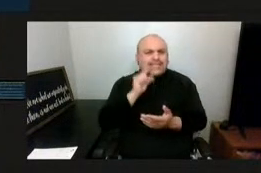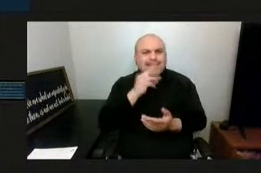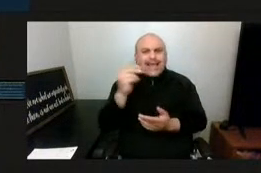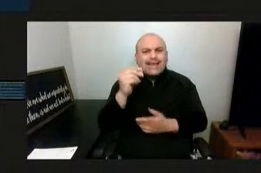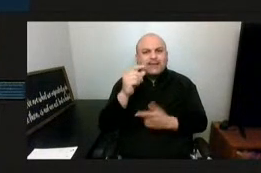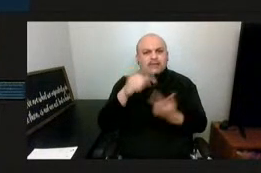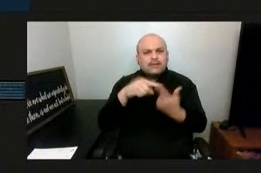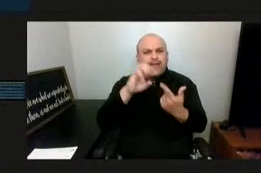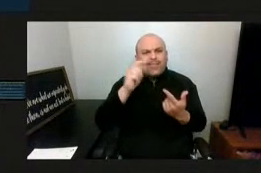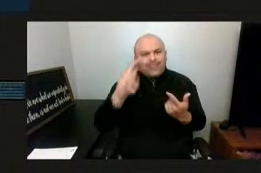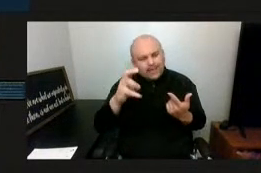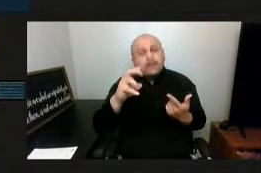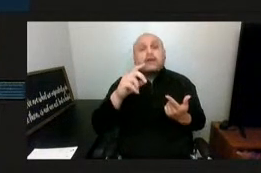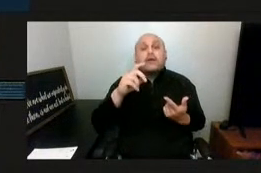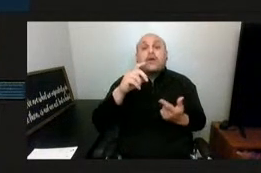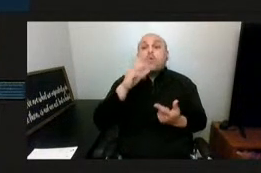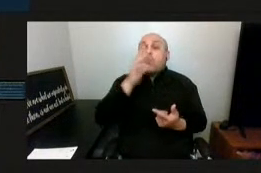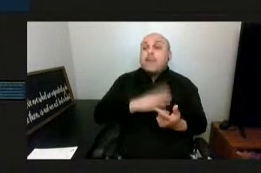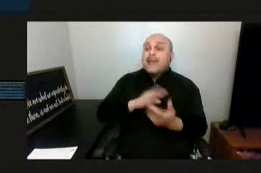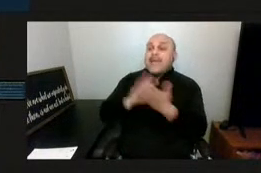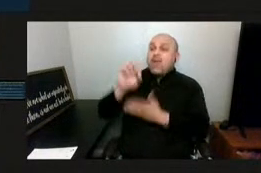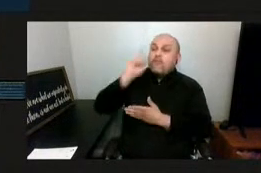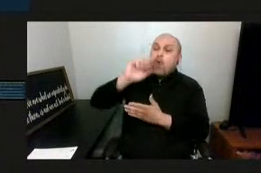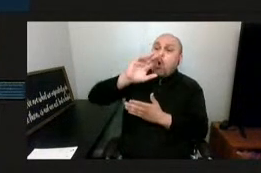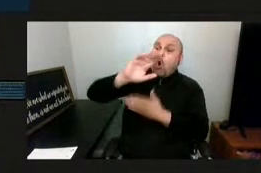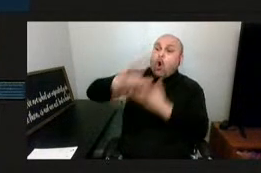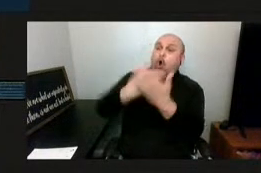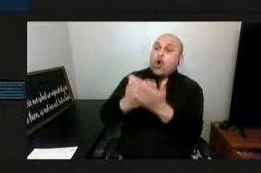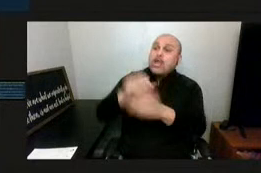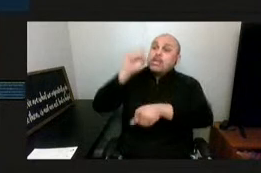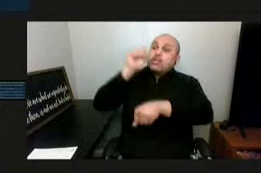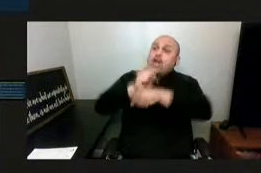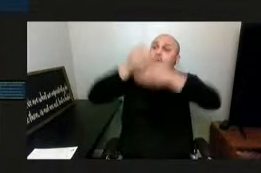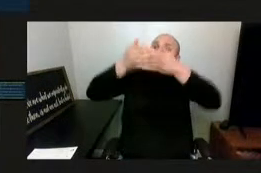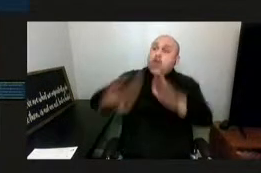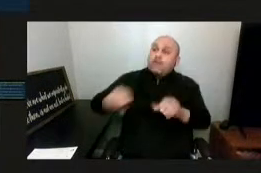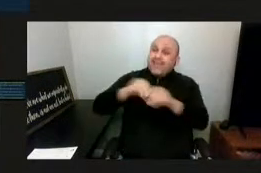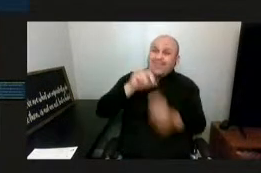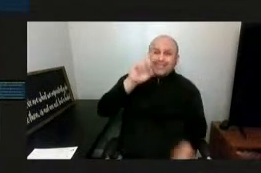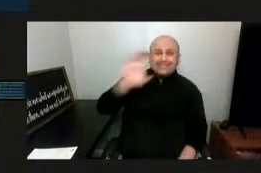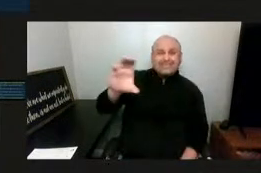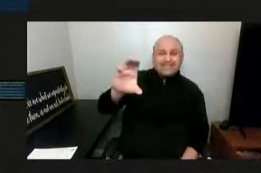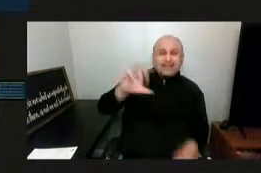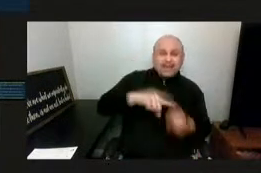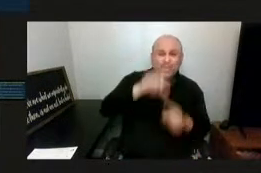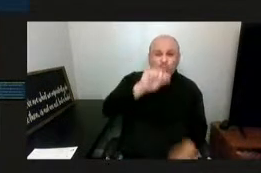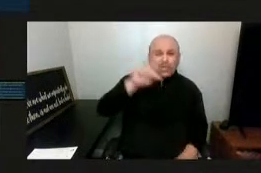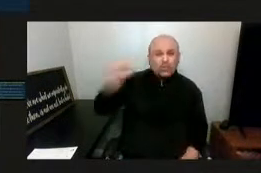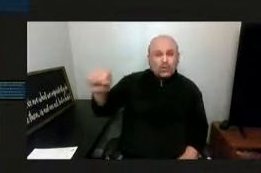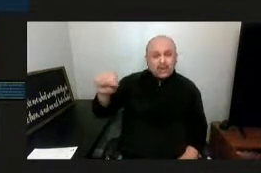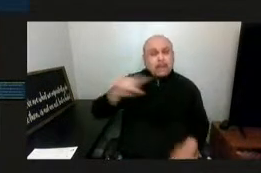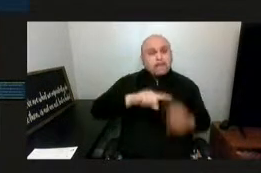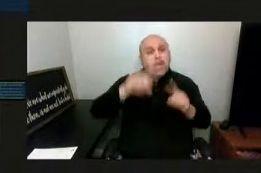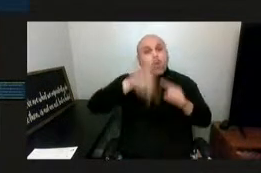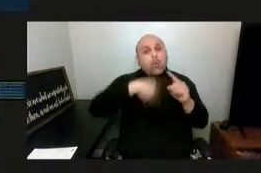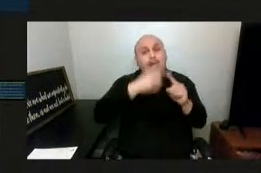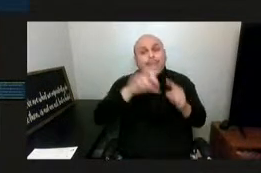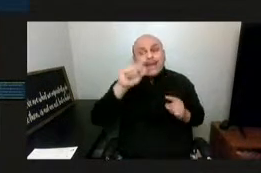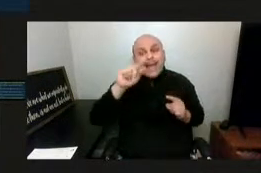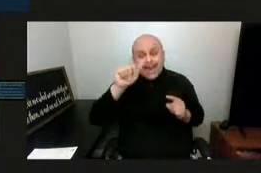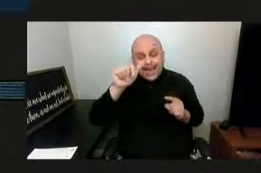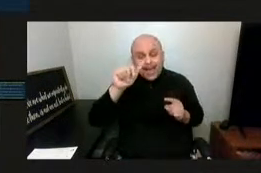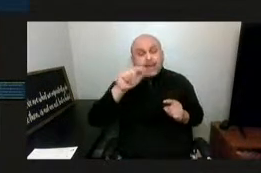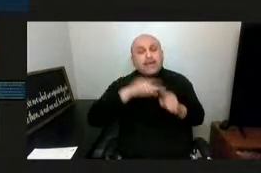women accounted for all the job losses in December of 2020. But when the data was